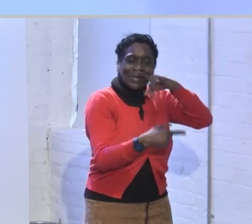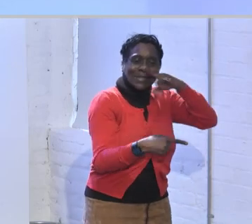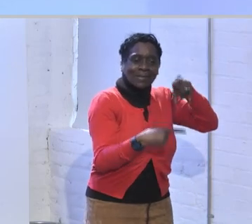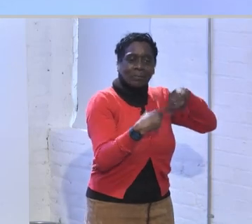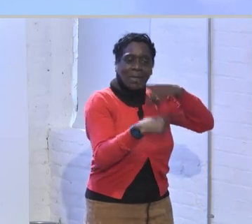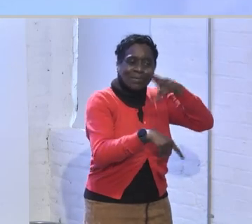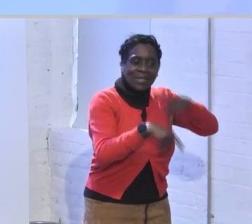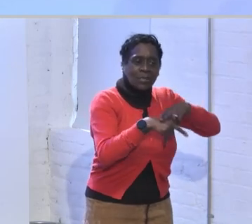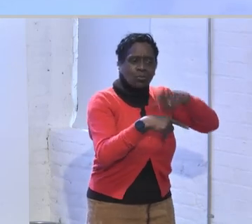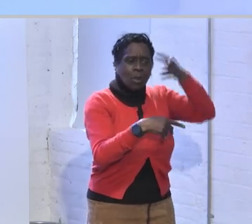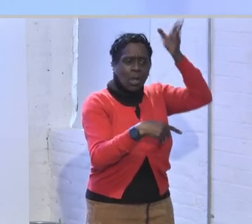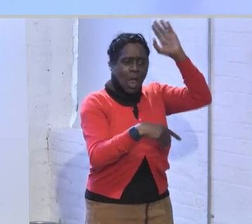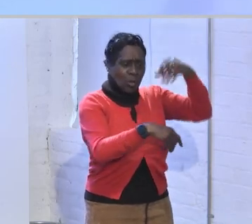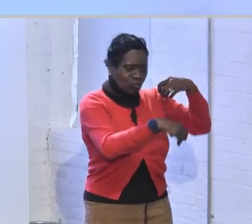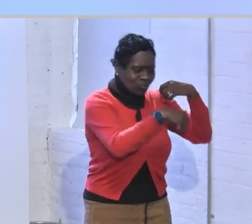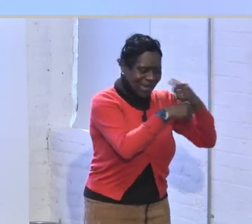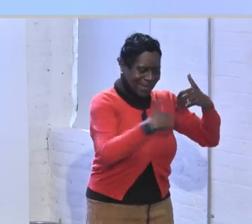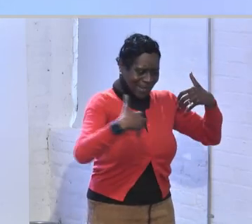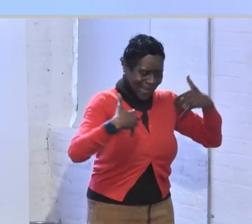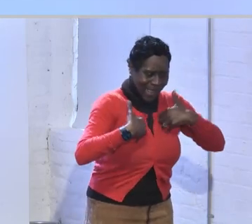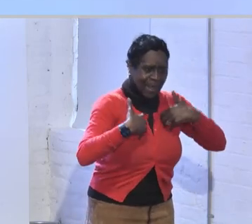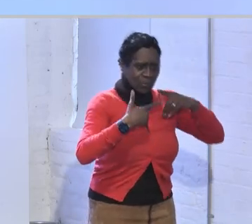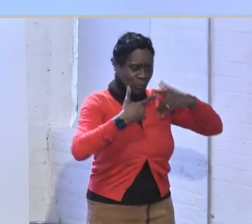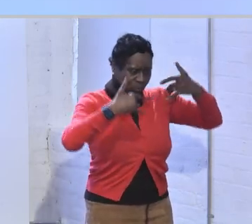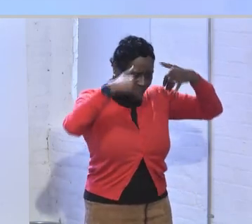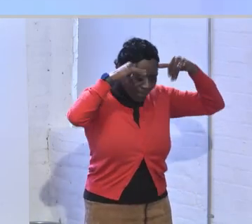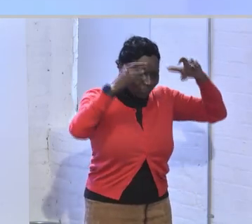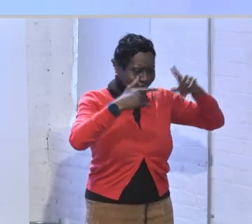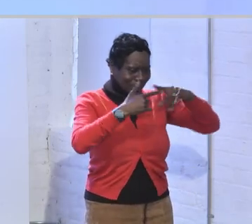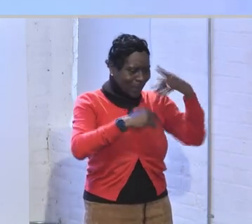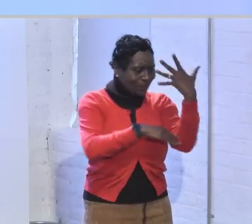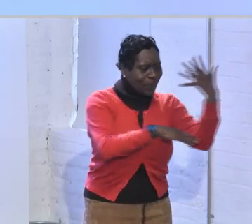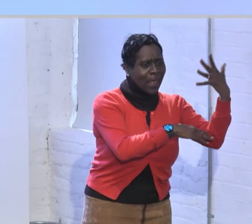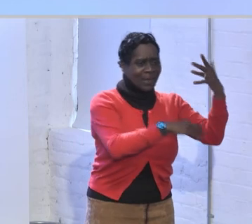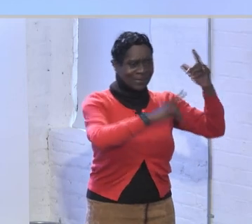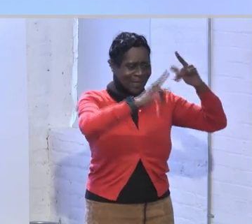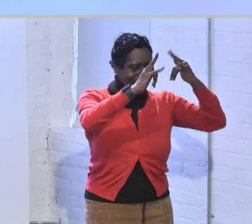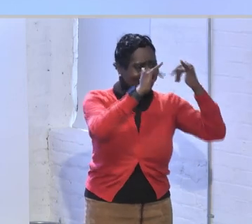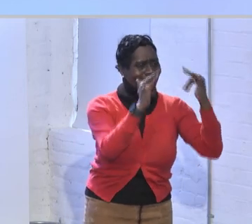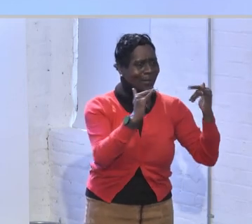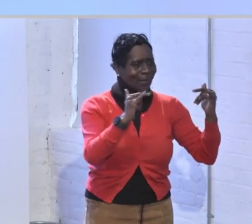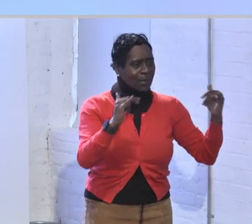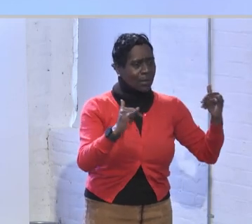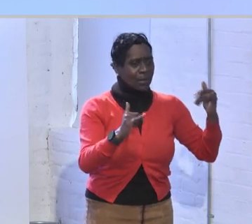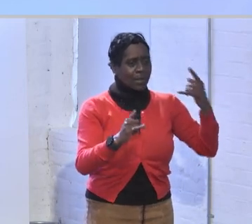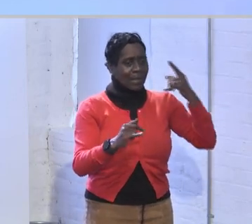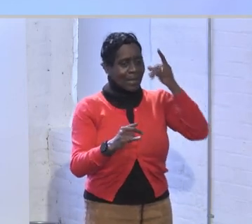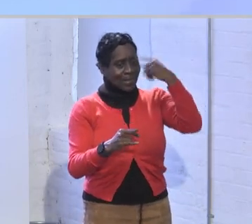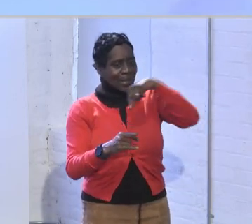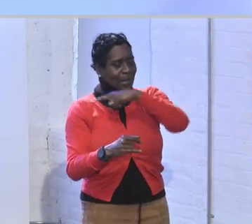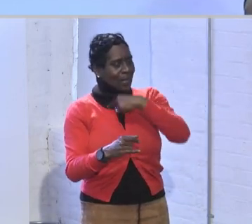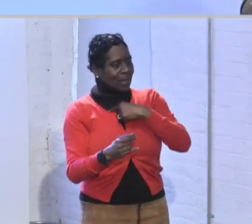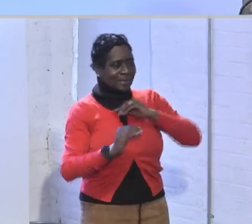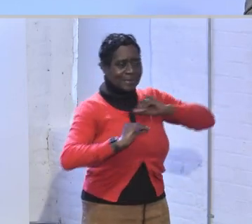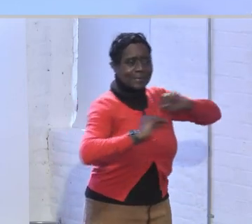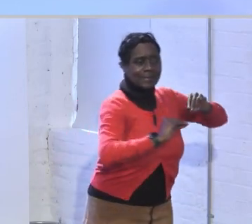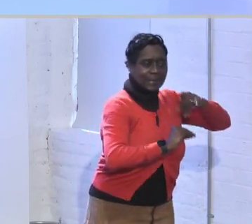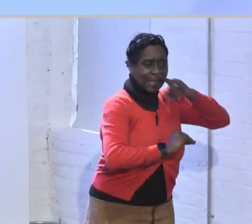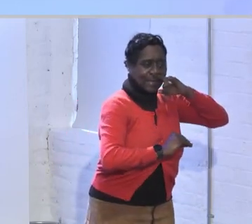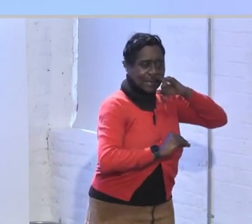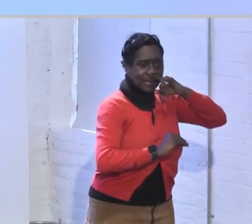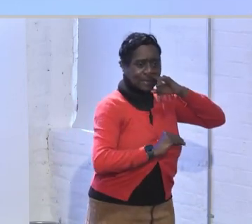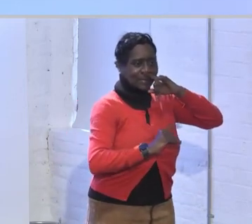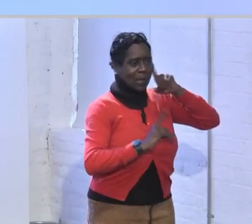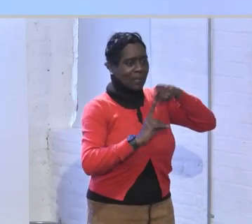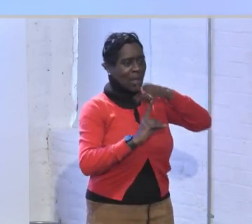we'll answer to one day. But let's talk about his love, and let's engender that love in